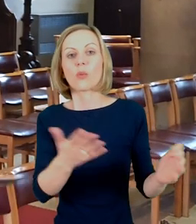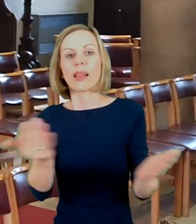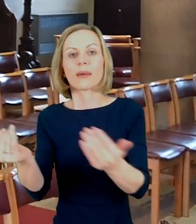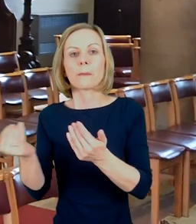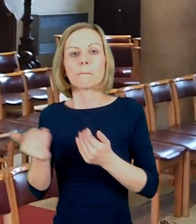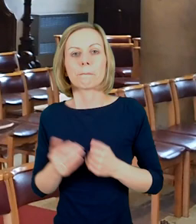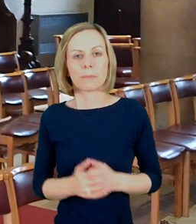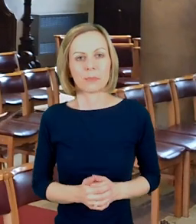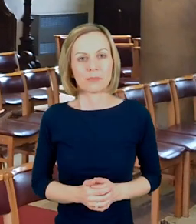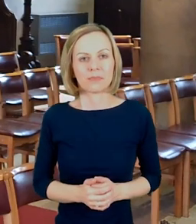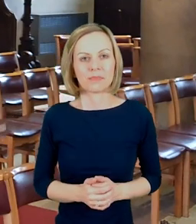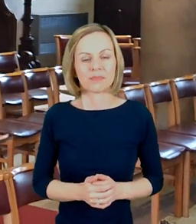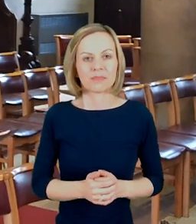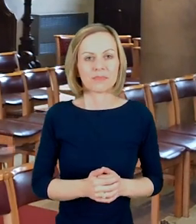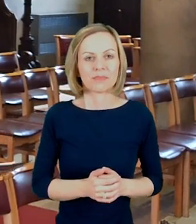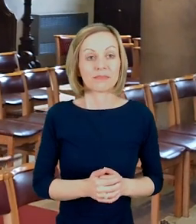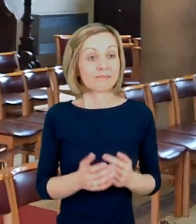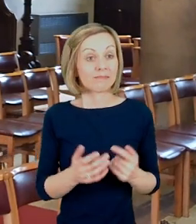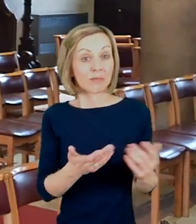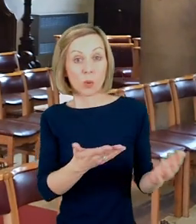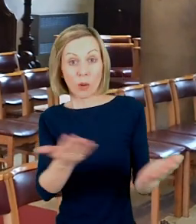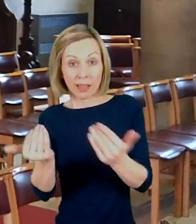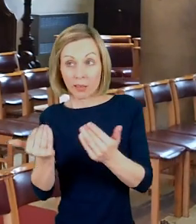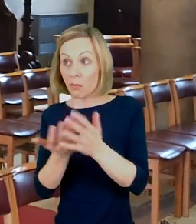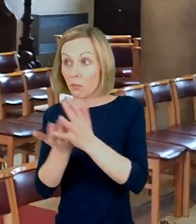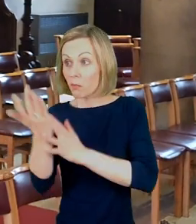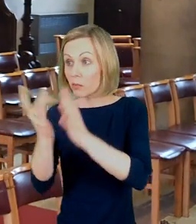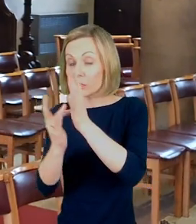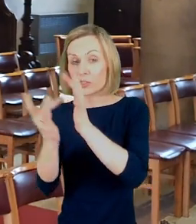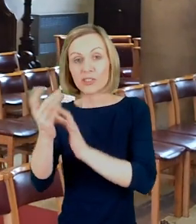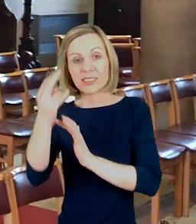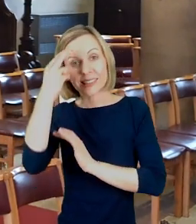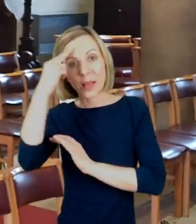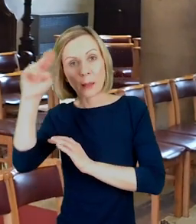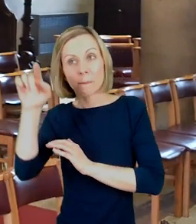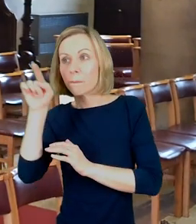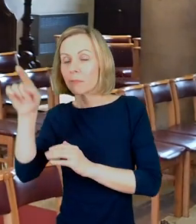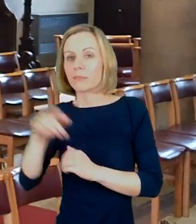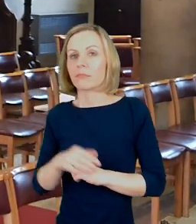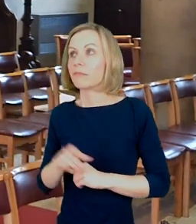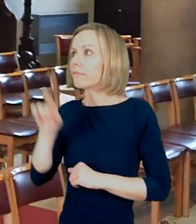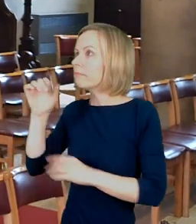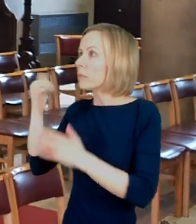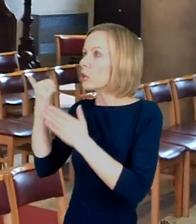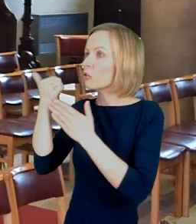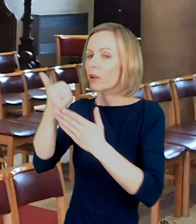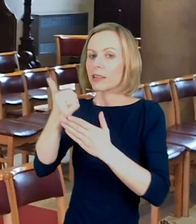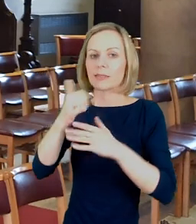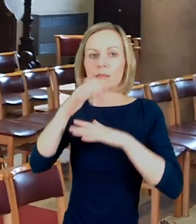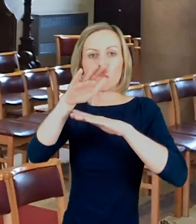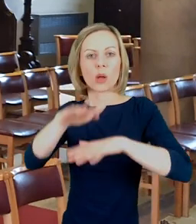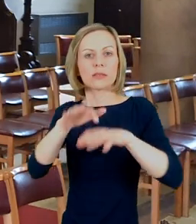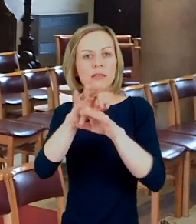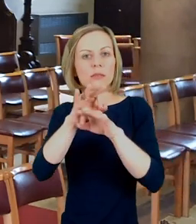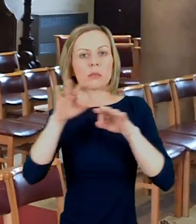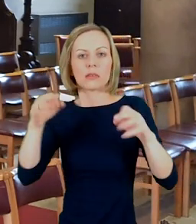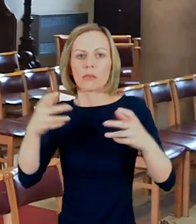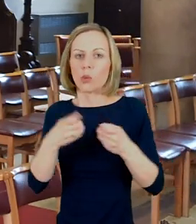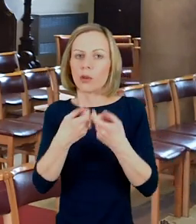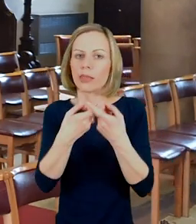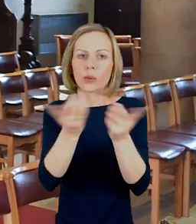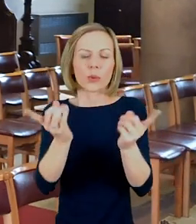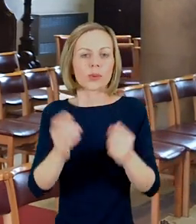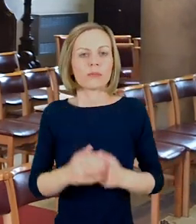Welcome. I welcome you in the name of Christ. God's grace, mercy, and peace be with